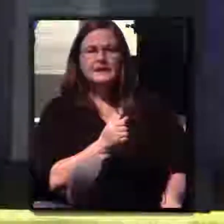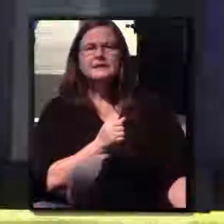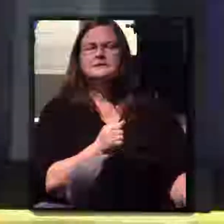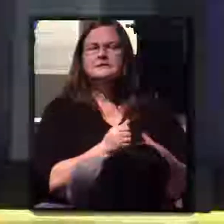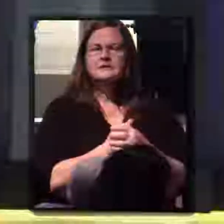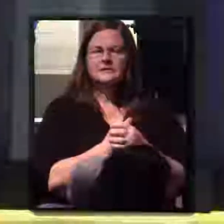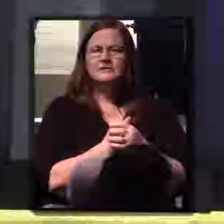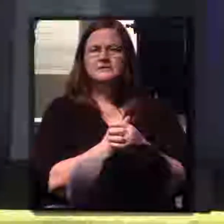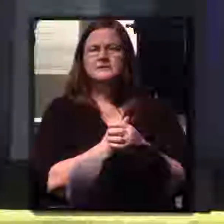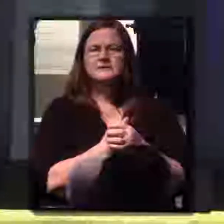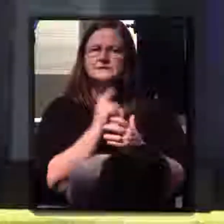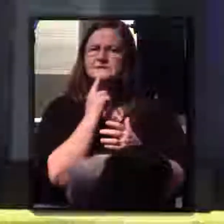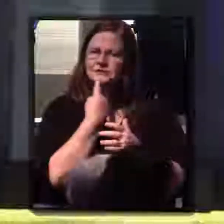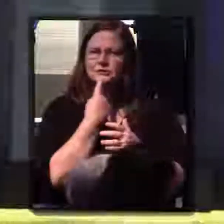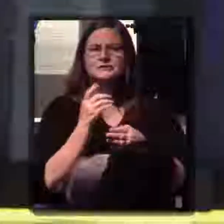and